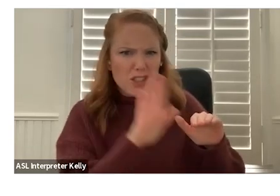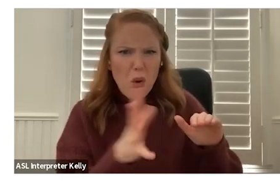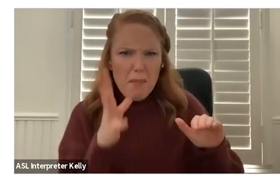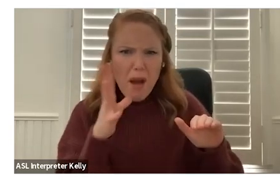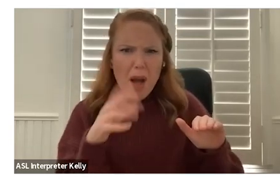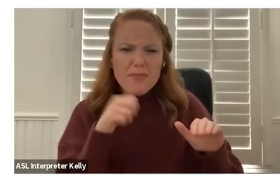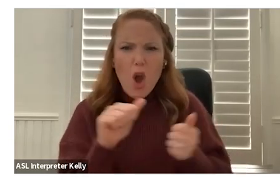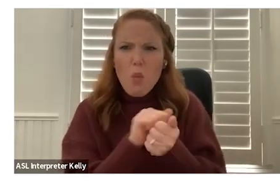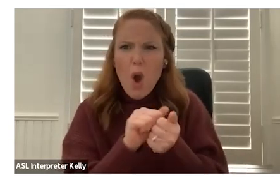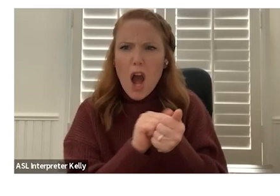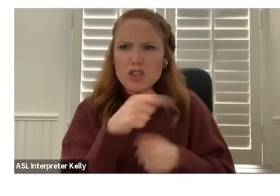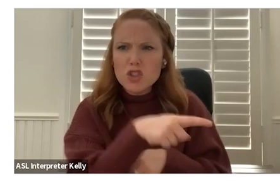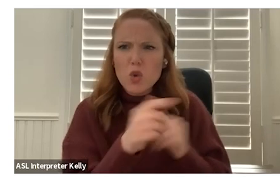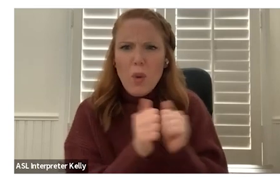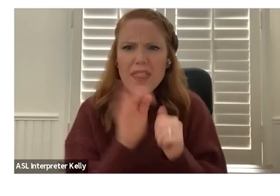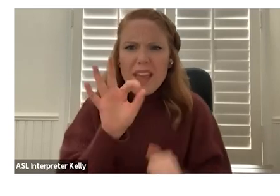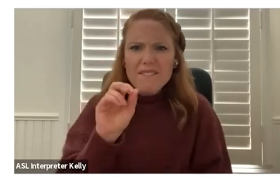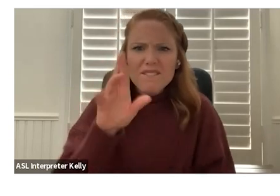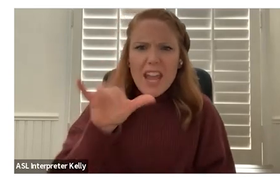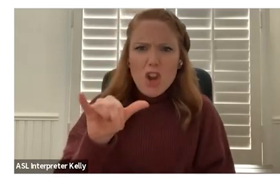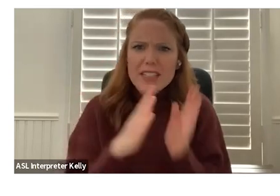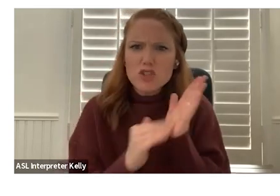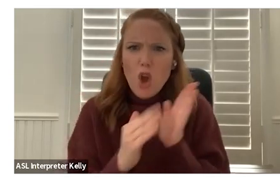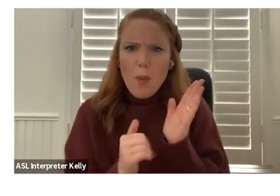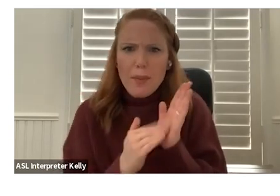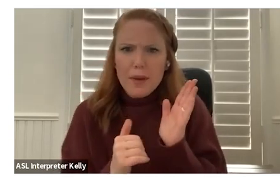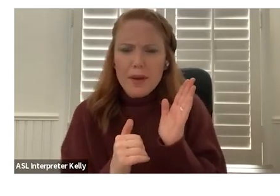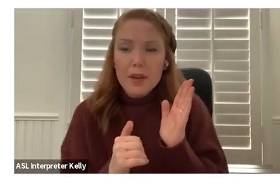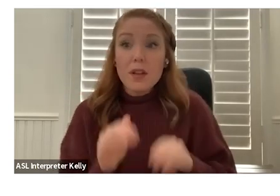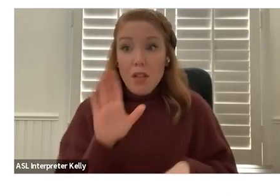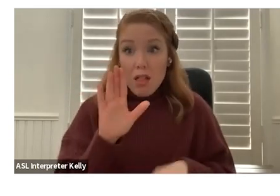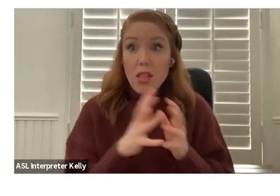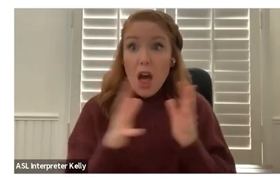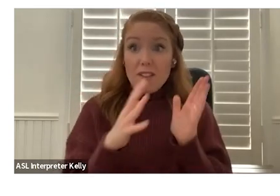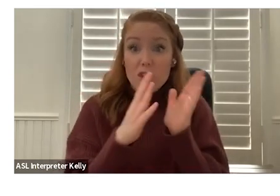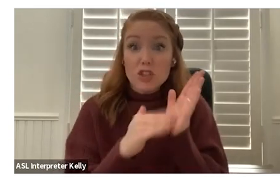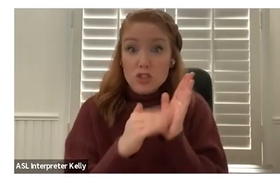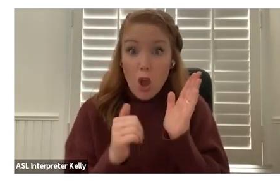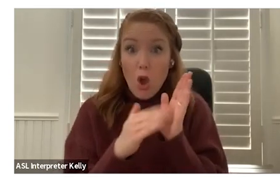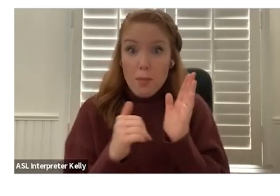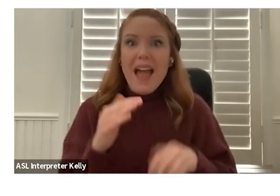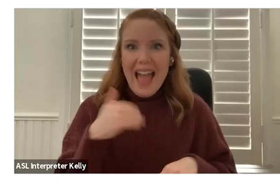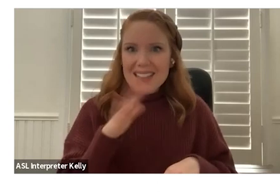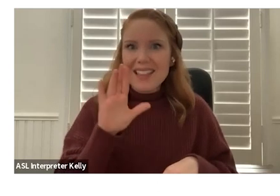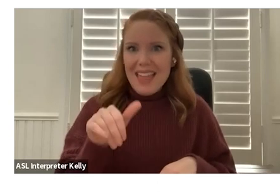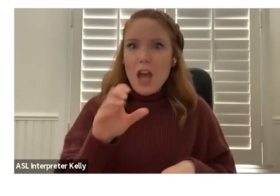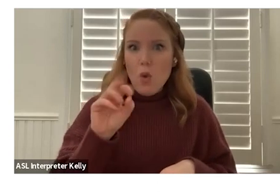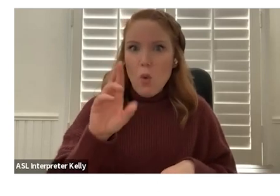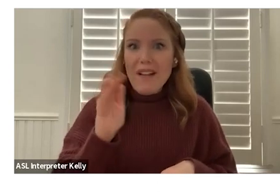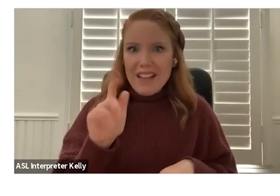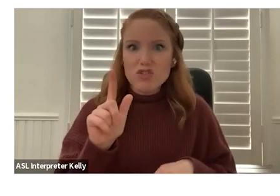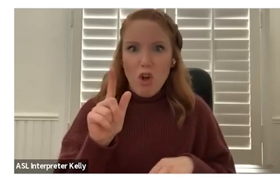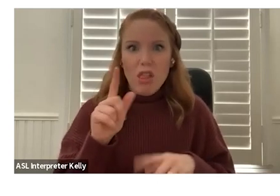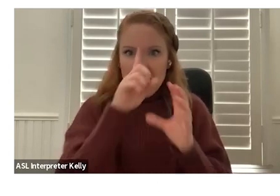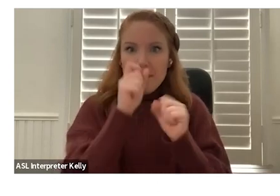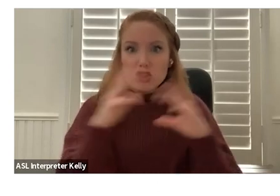a colonialist-oriented capitalist commodity where the ingredients and how to make it were sourced from